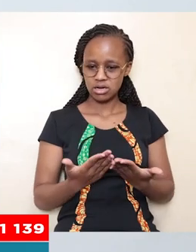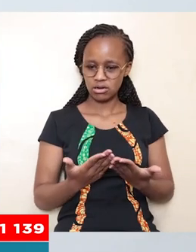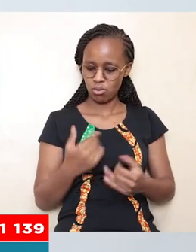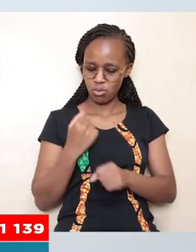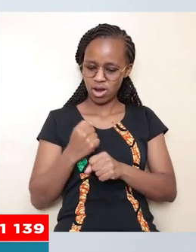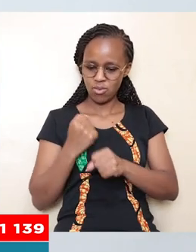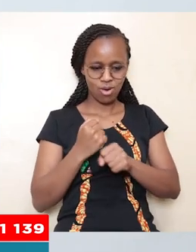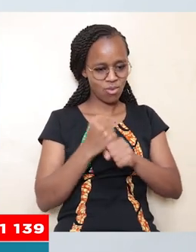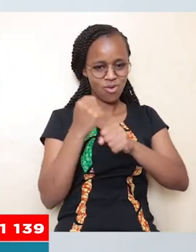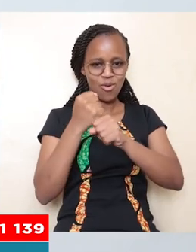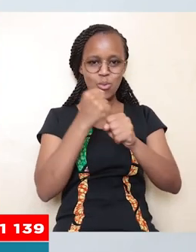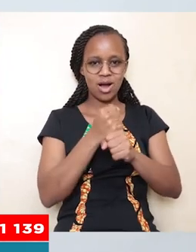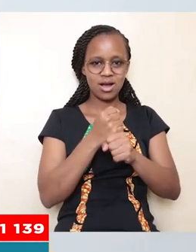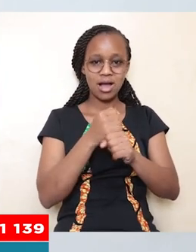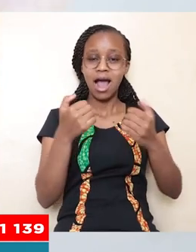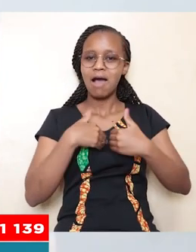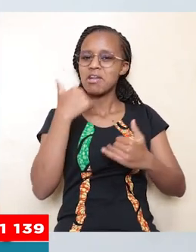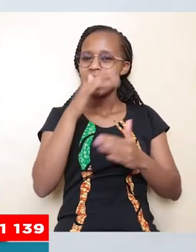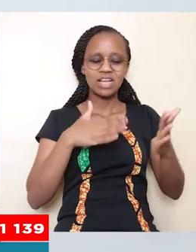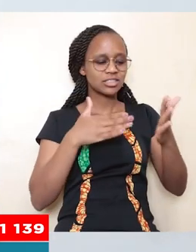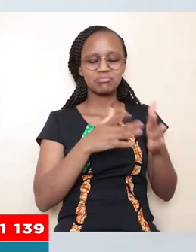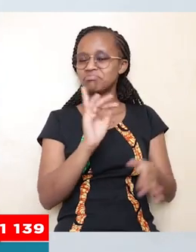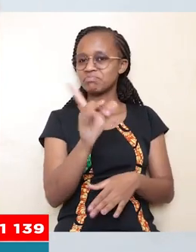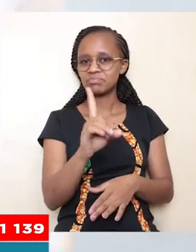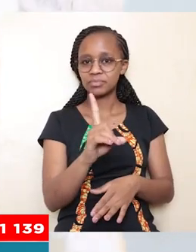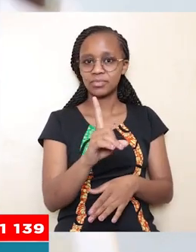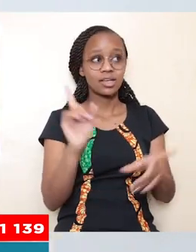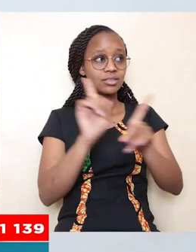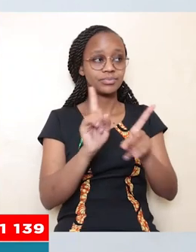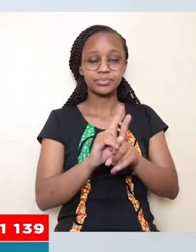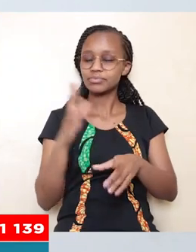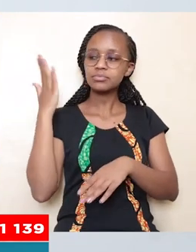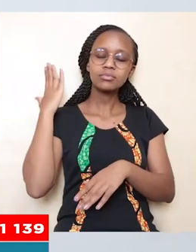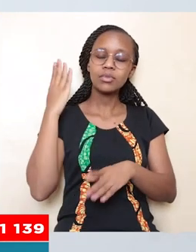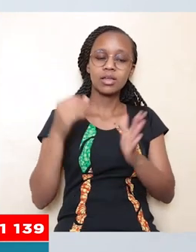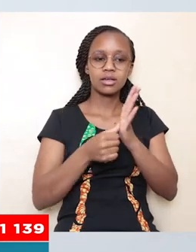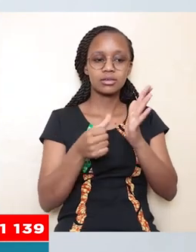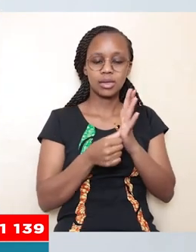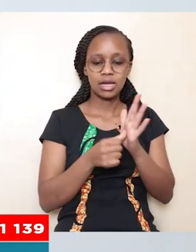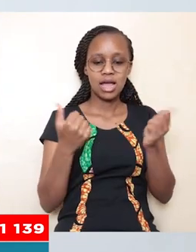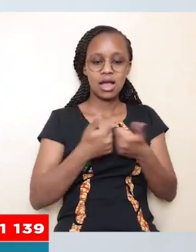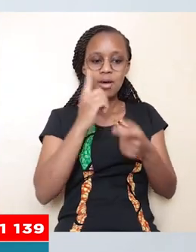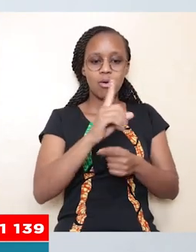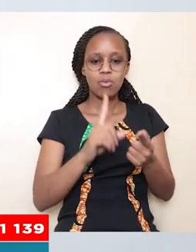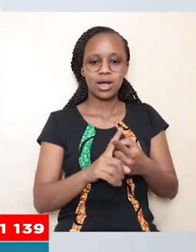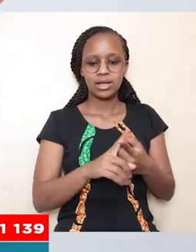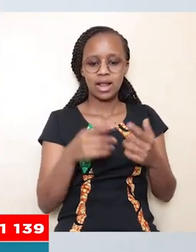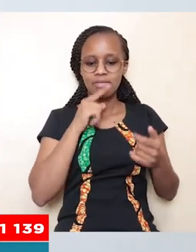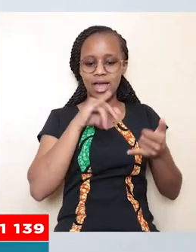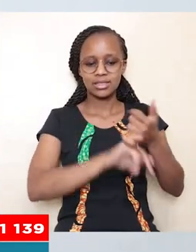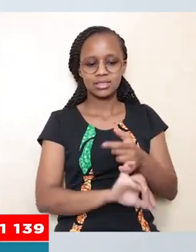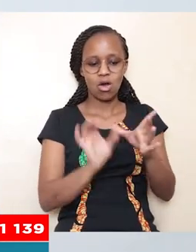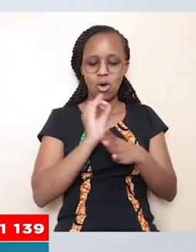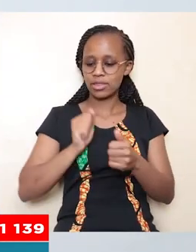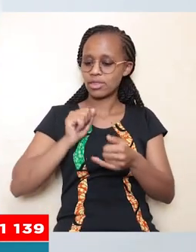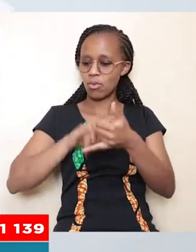work. It has never stopped. So even then, the problem happens when the husband or